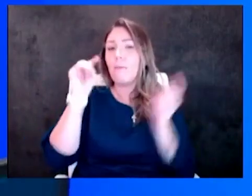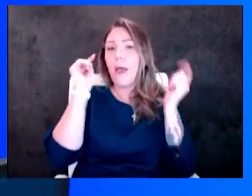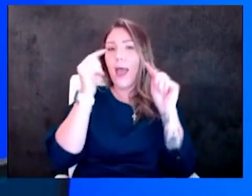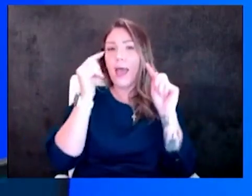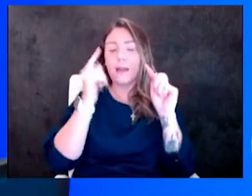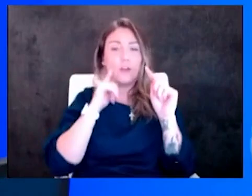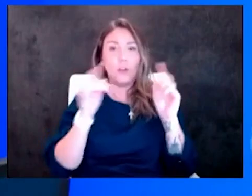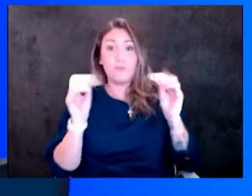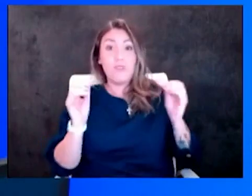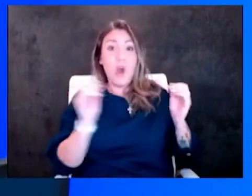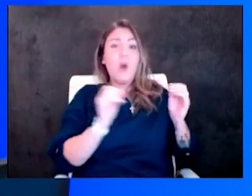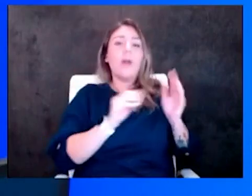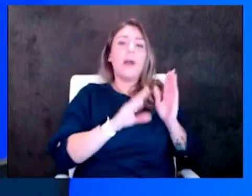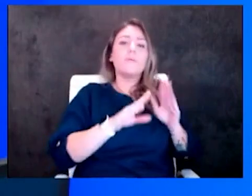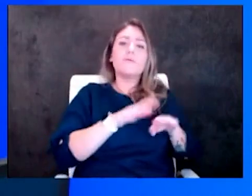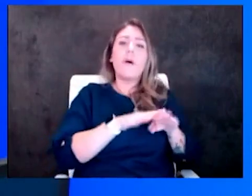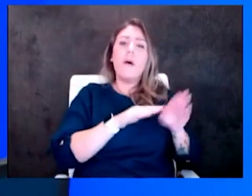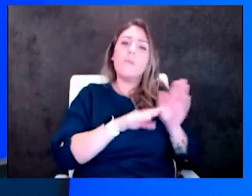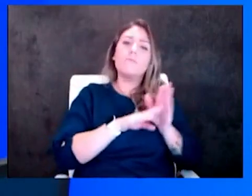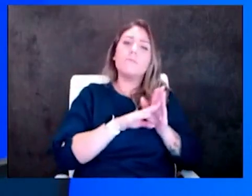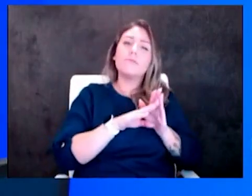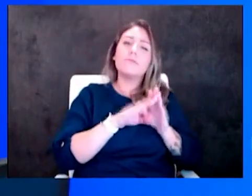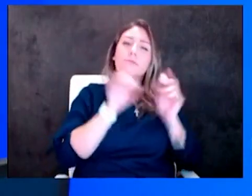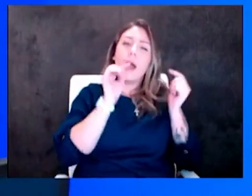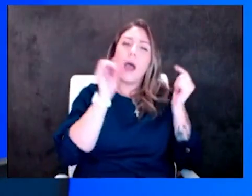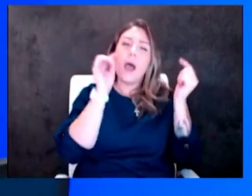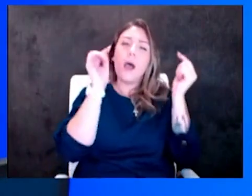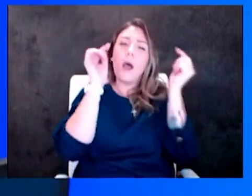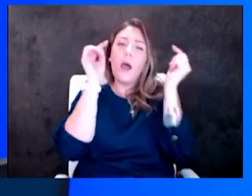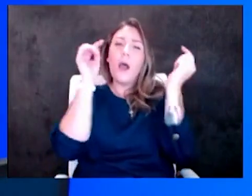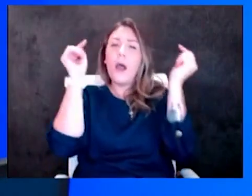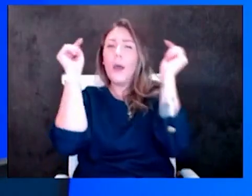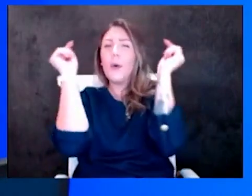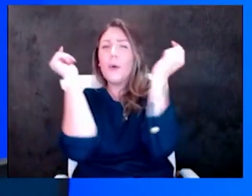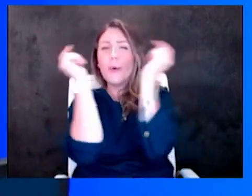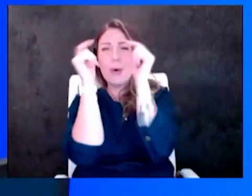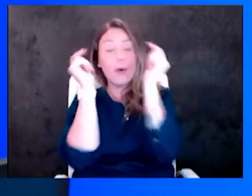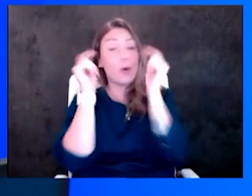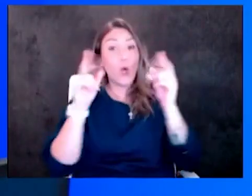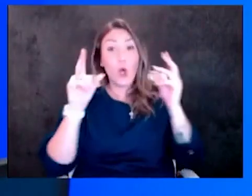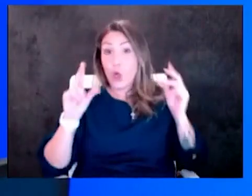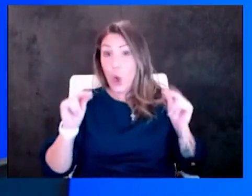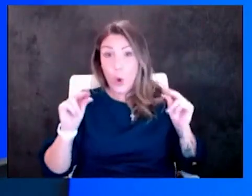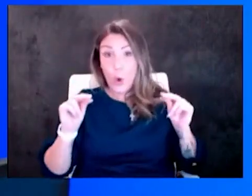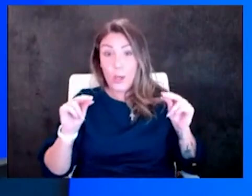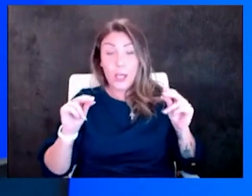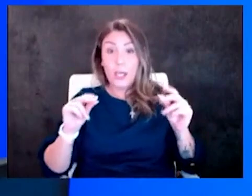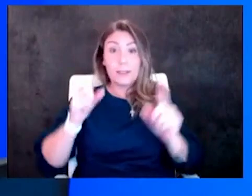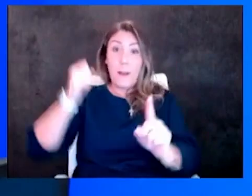of multiple hours in the day. It is a sudden event. This